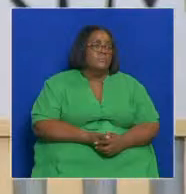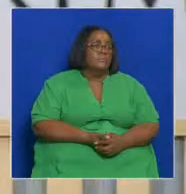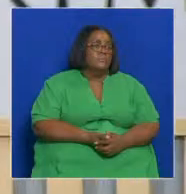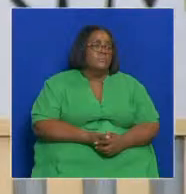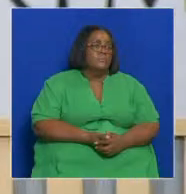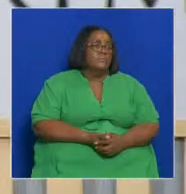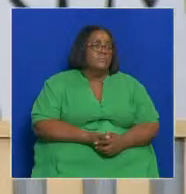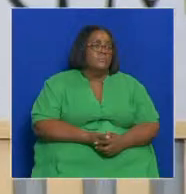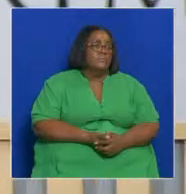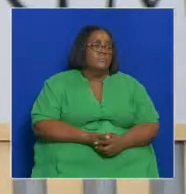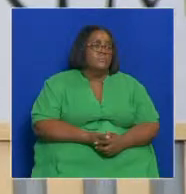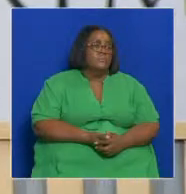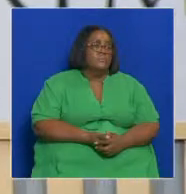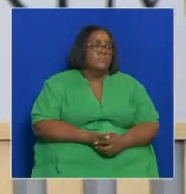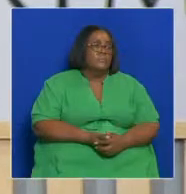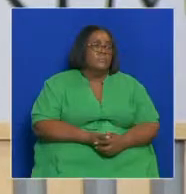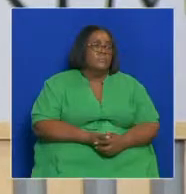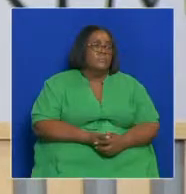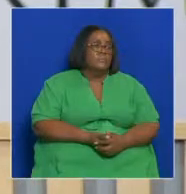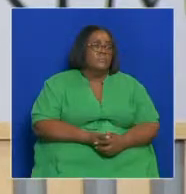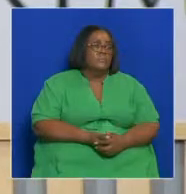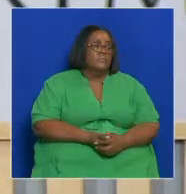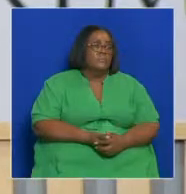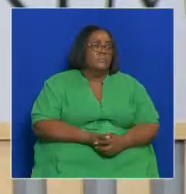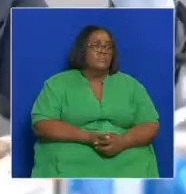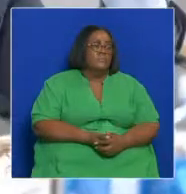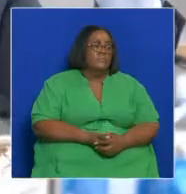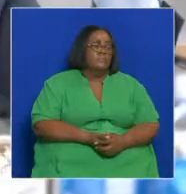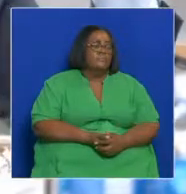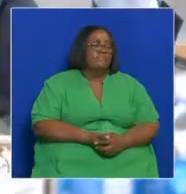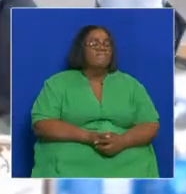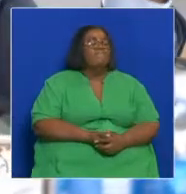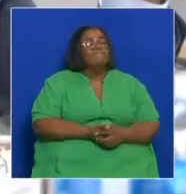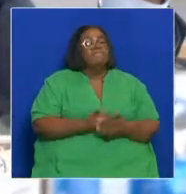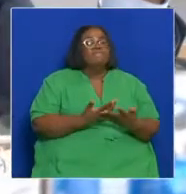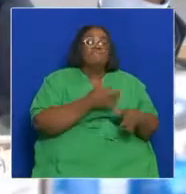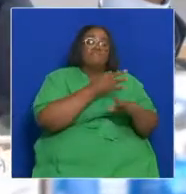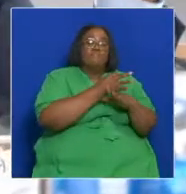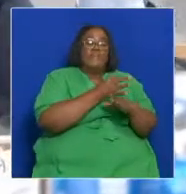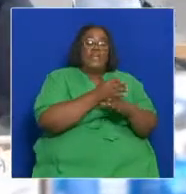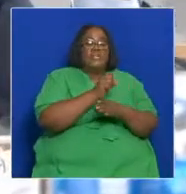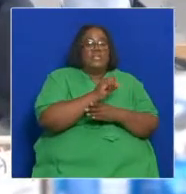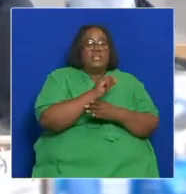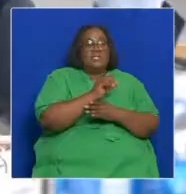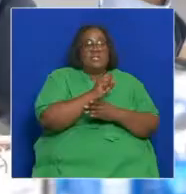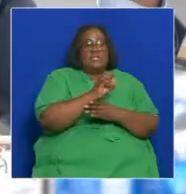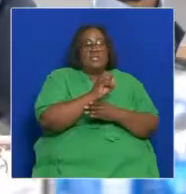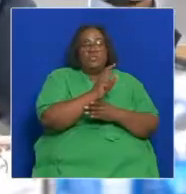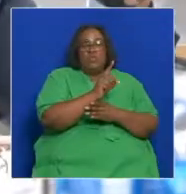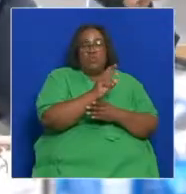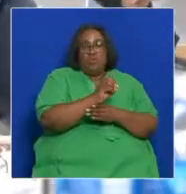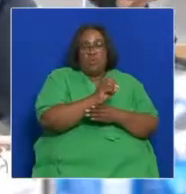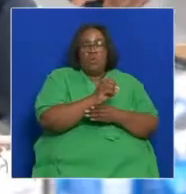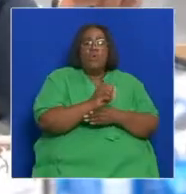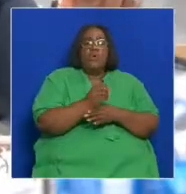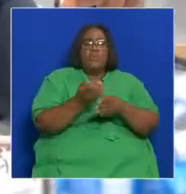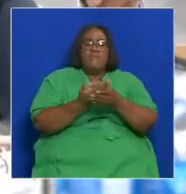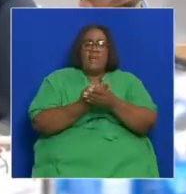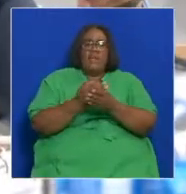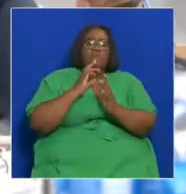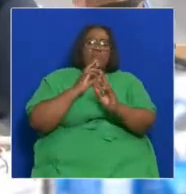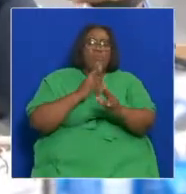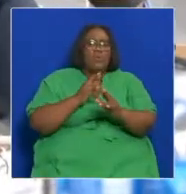So, Mr. Sisoko, when a docket is opened or when an inquiry is